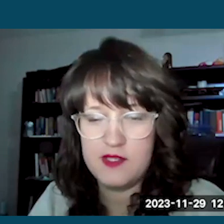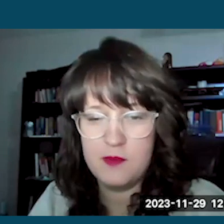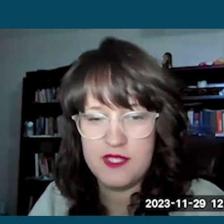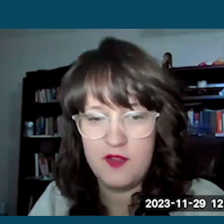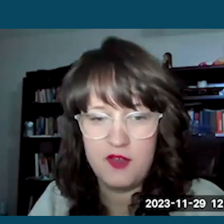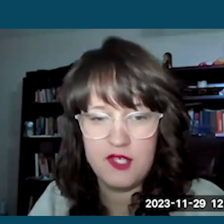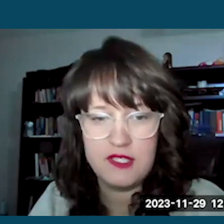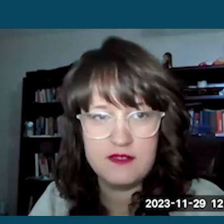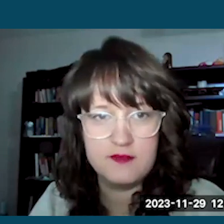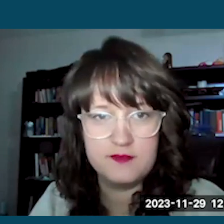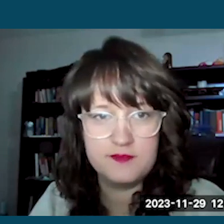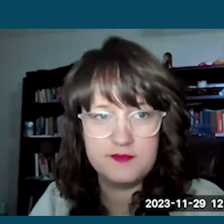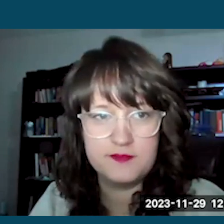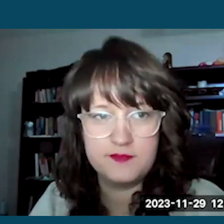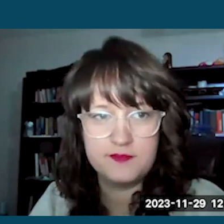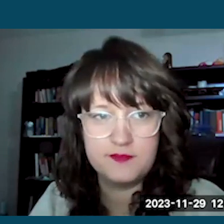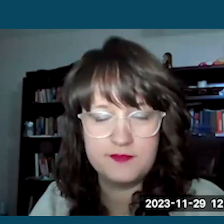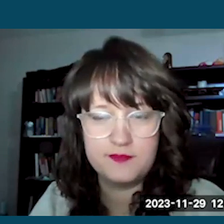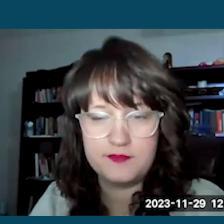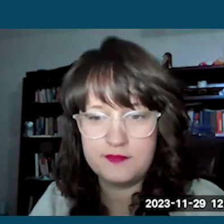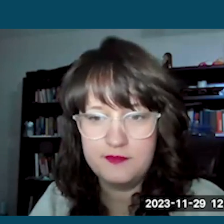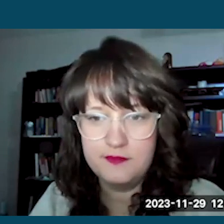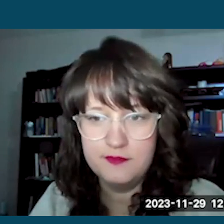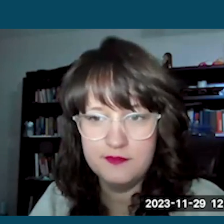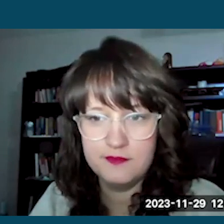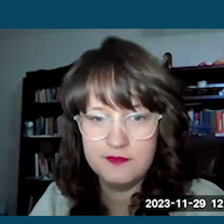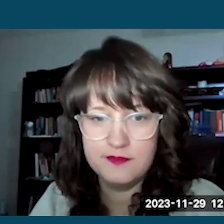in someone's healthcare needs?